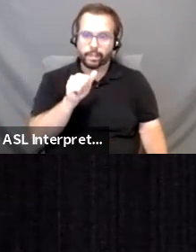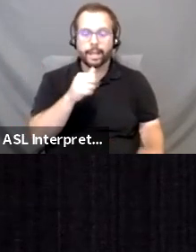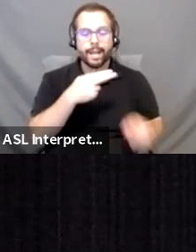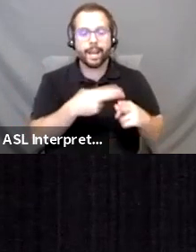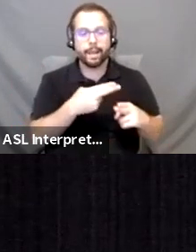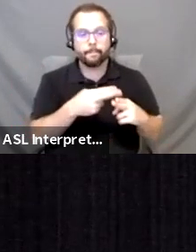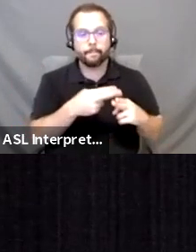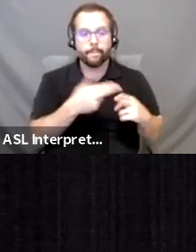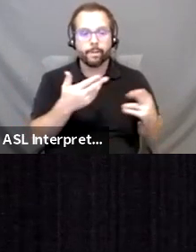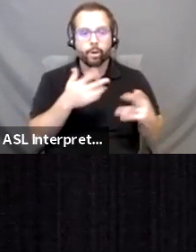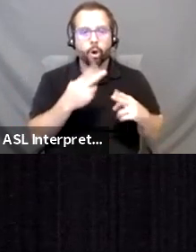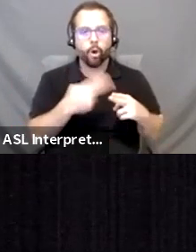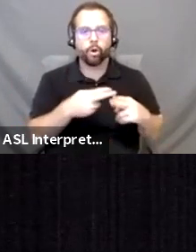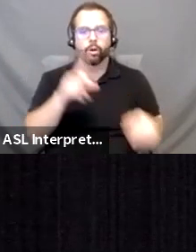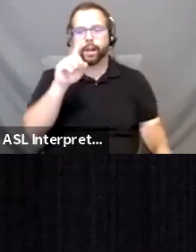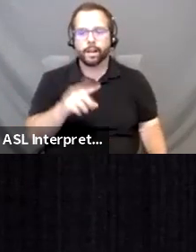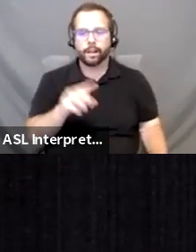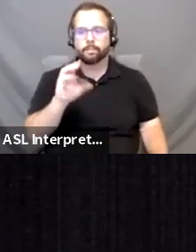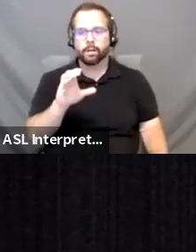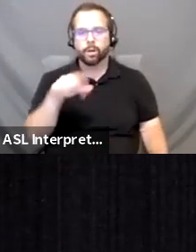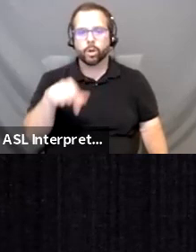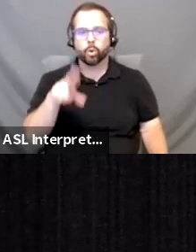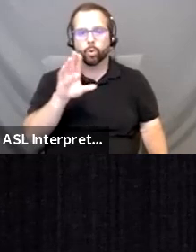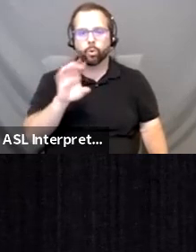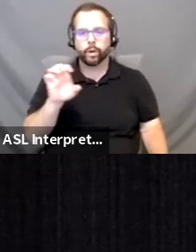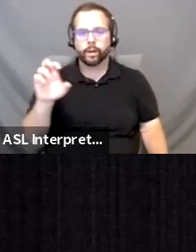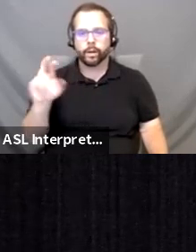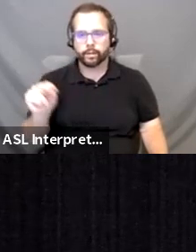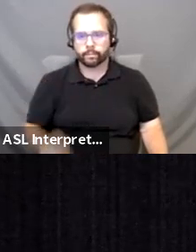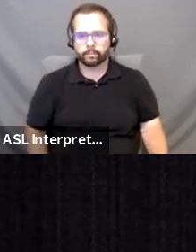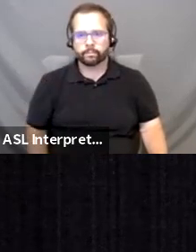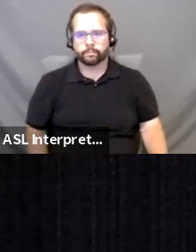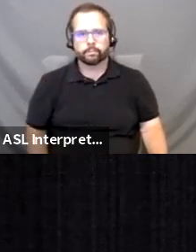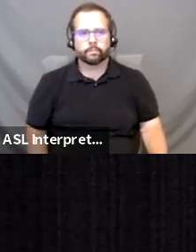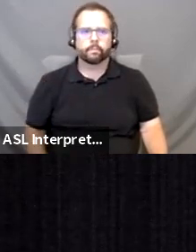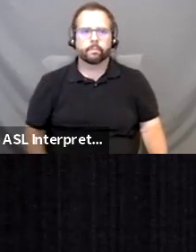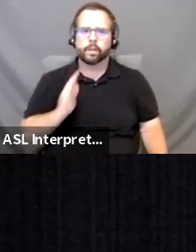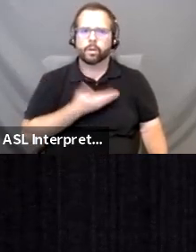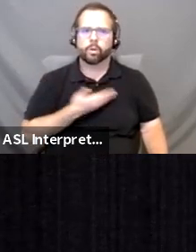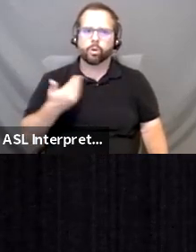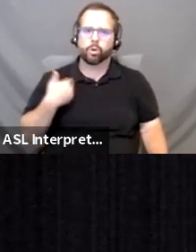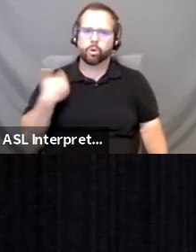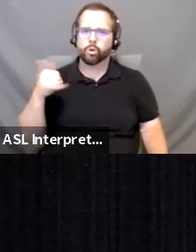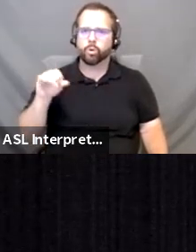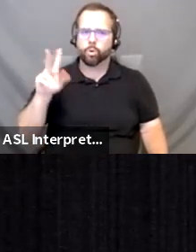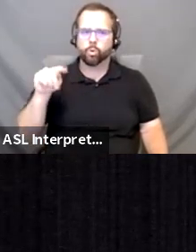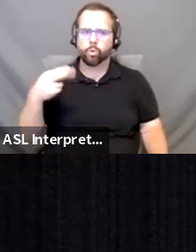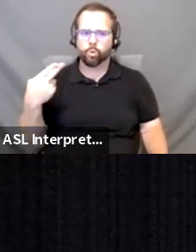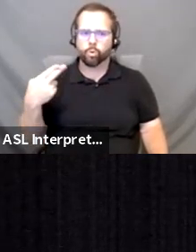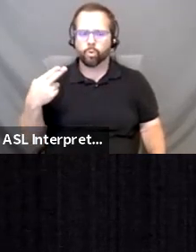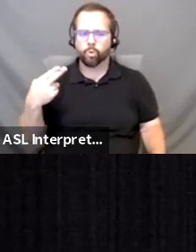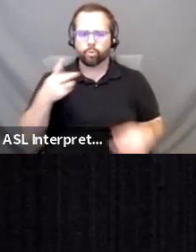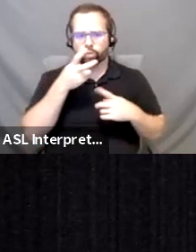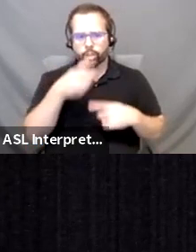We just discovered Kahoot through our youth transition coordinator, and we played it